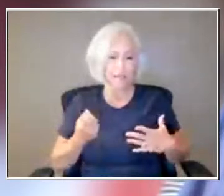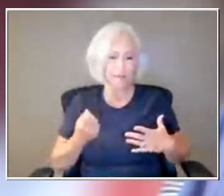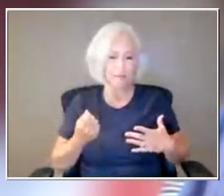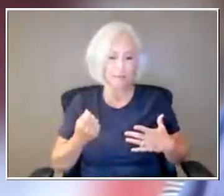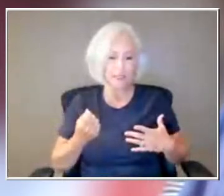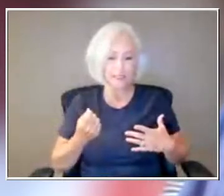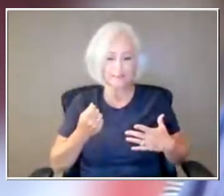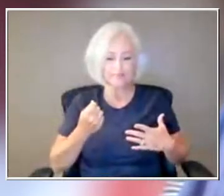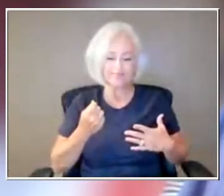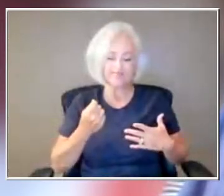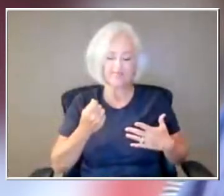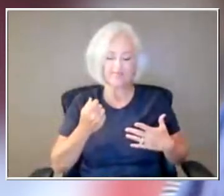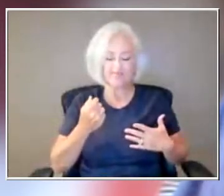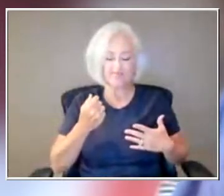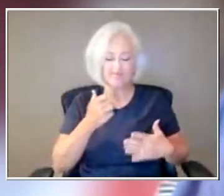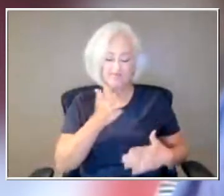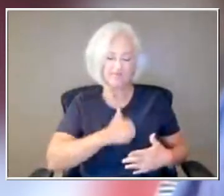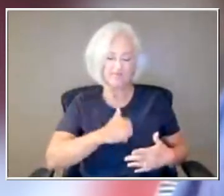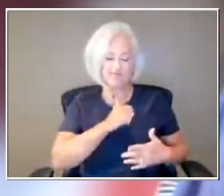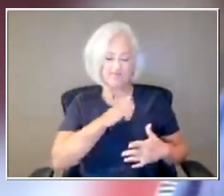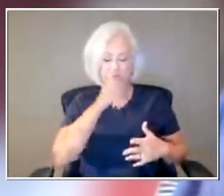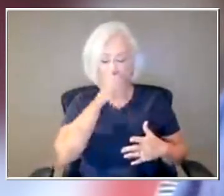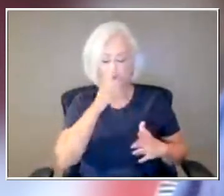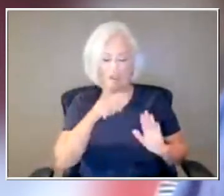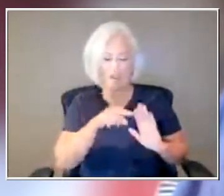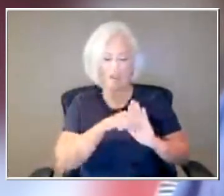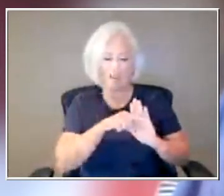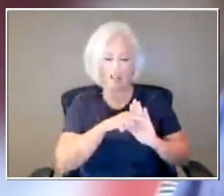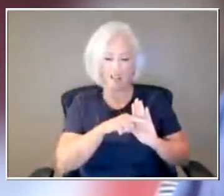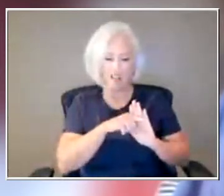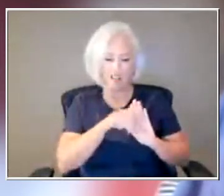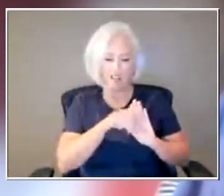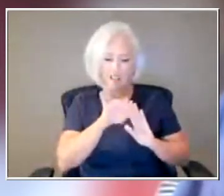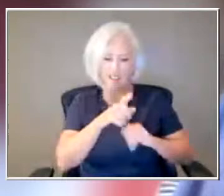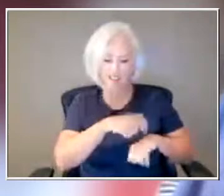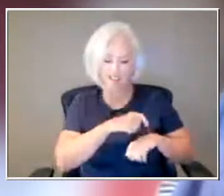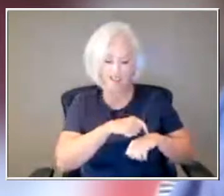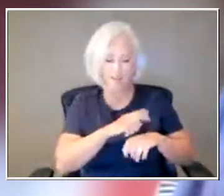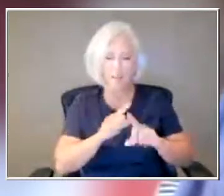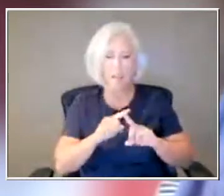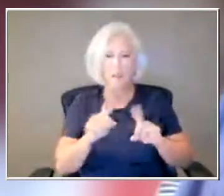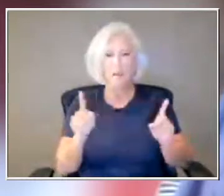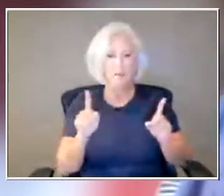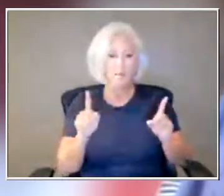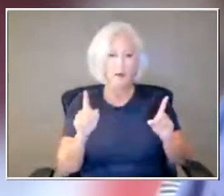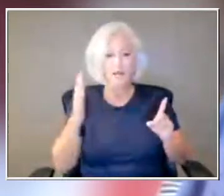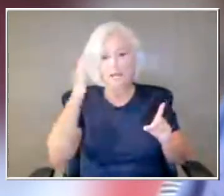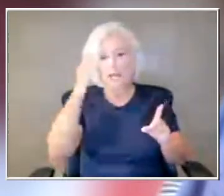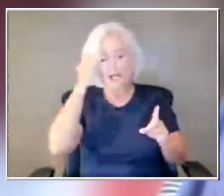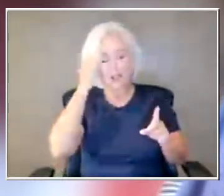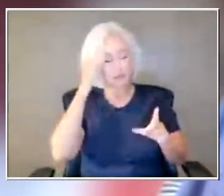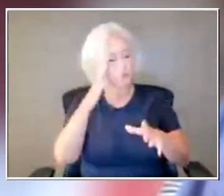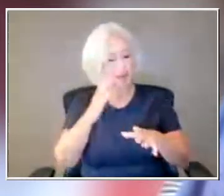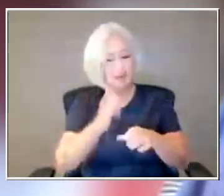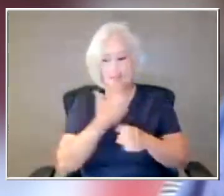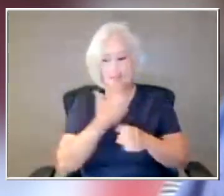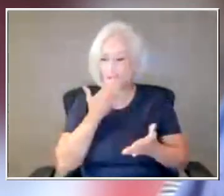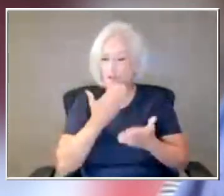outlook, so to speak, to some extent. But I knew I was getting the finest treatment around, so I